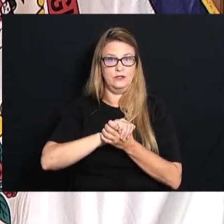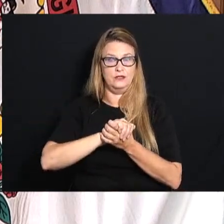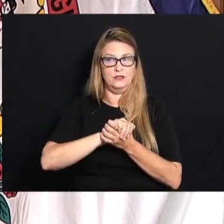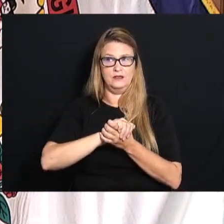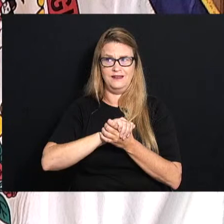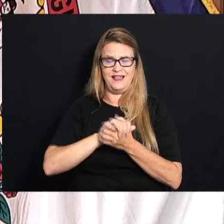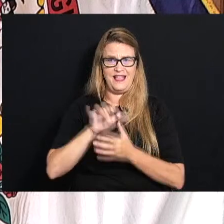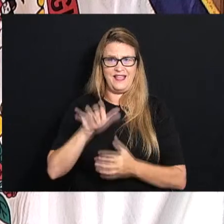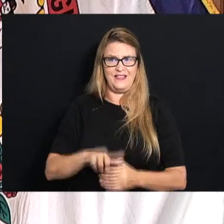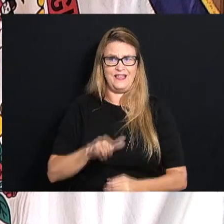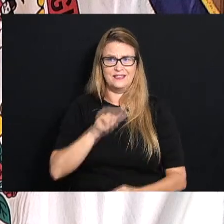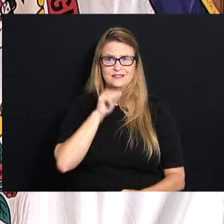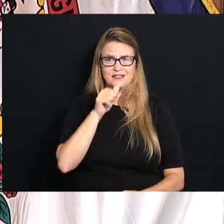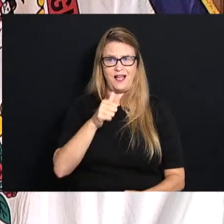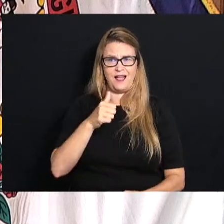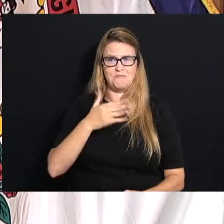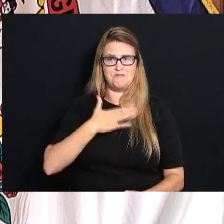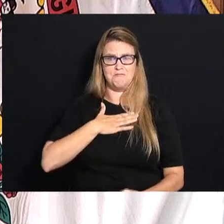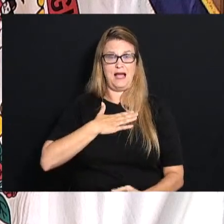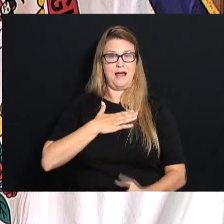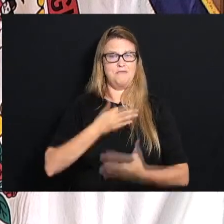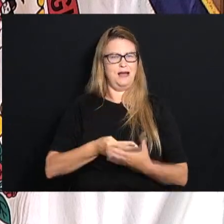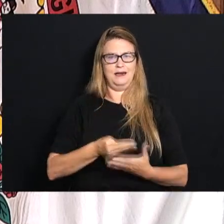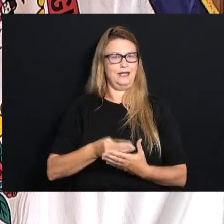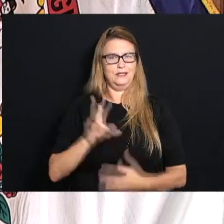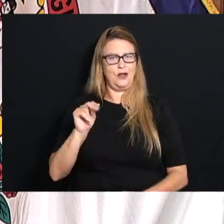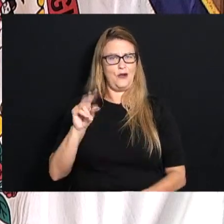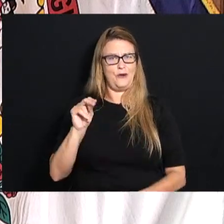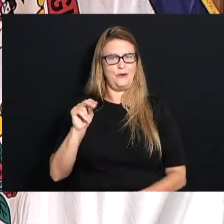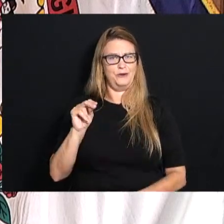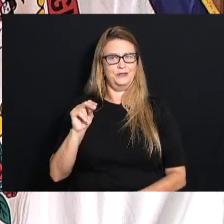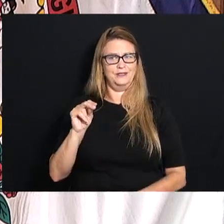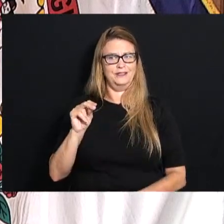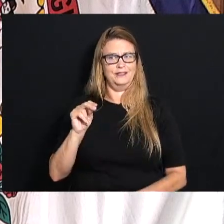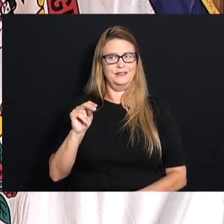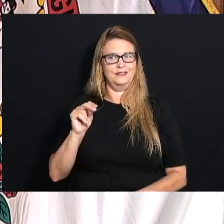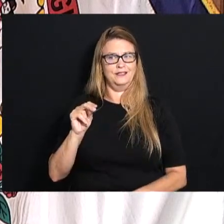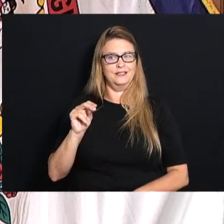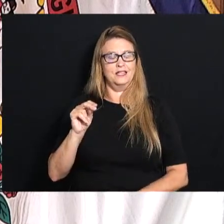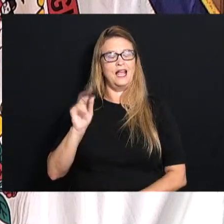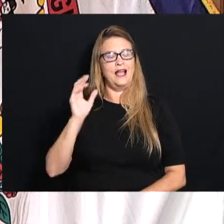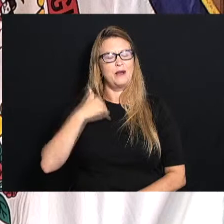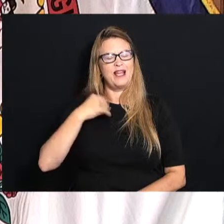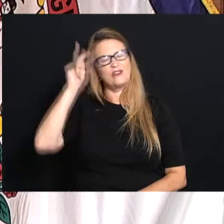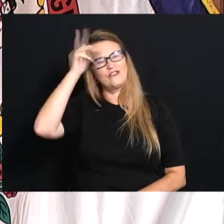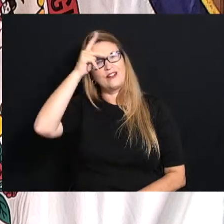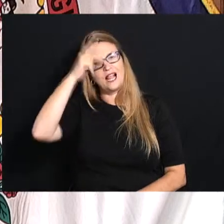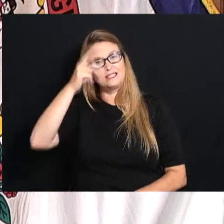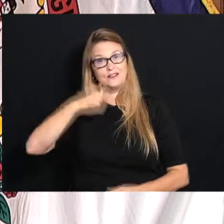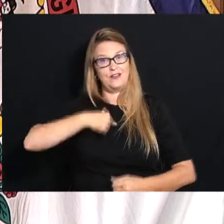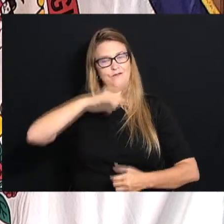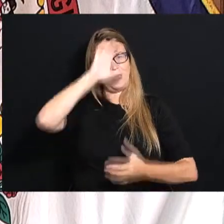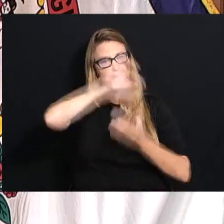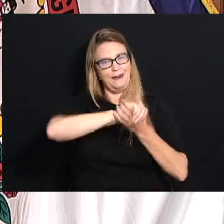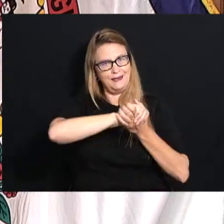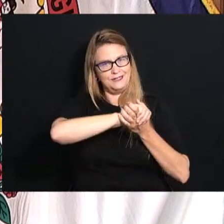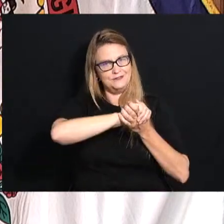money, and there is a difference in philosophy on, what I think as far